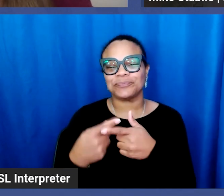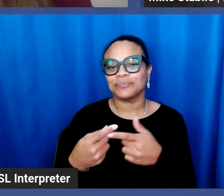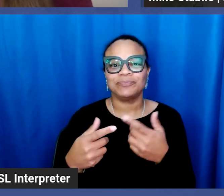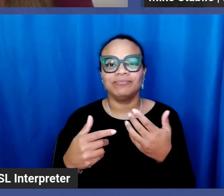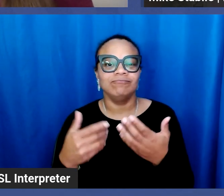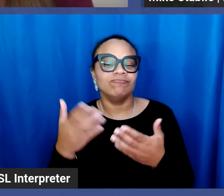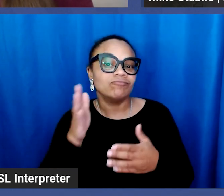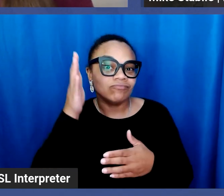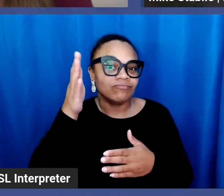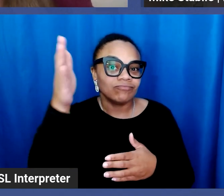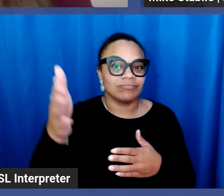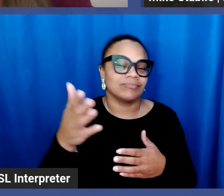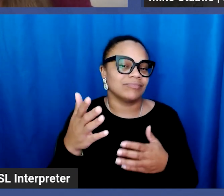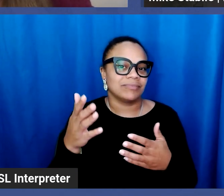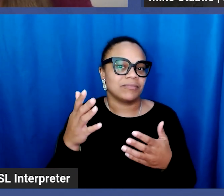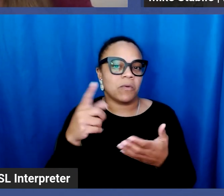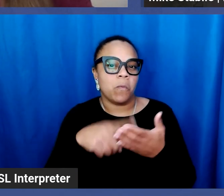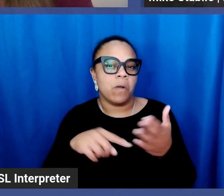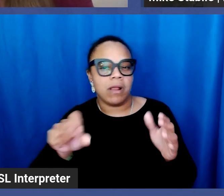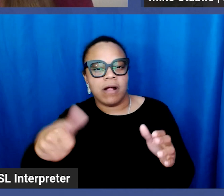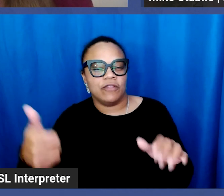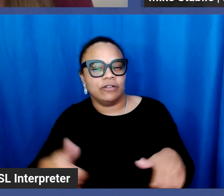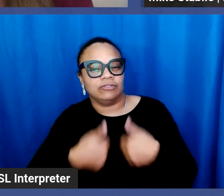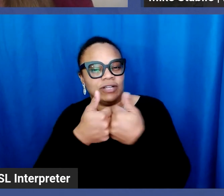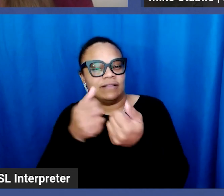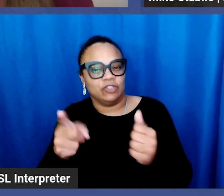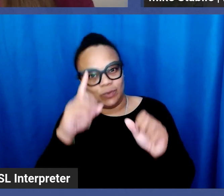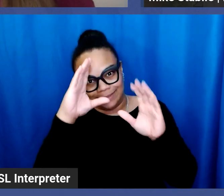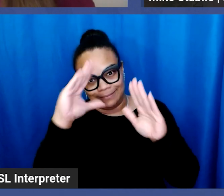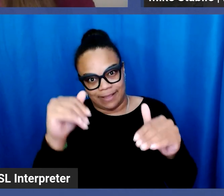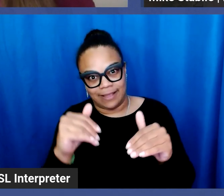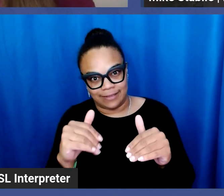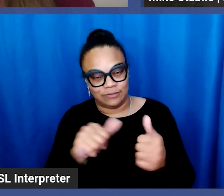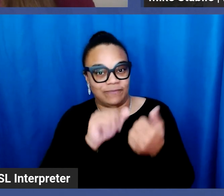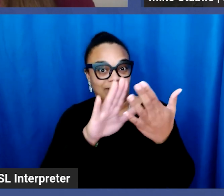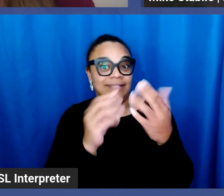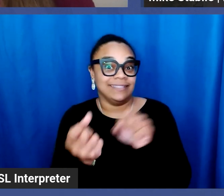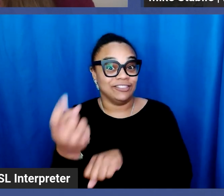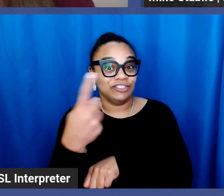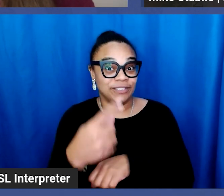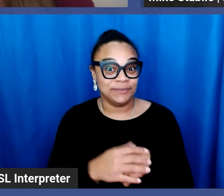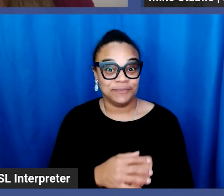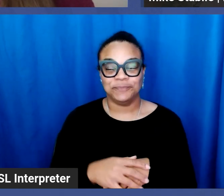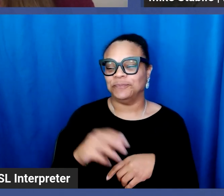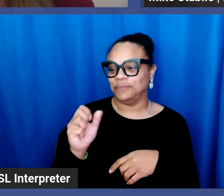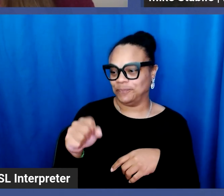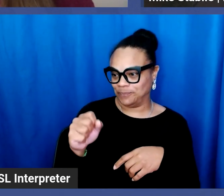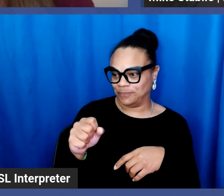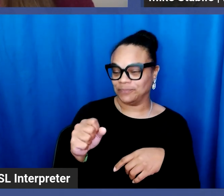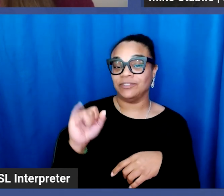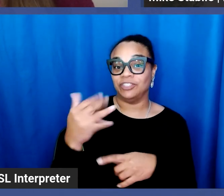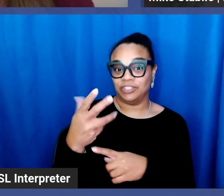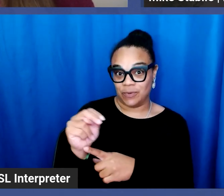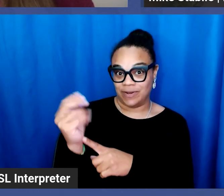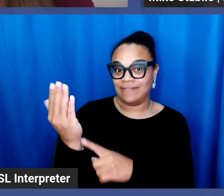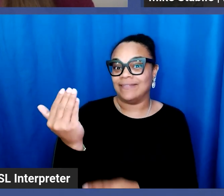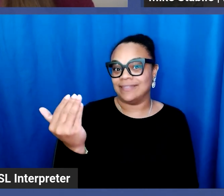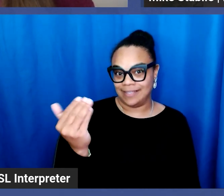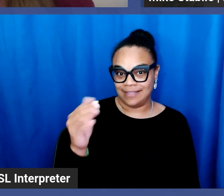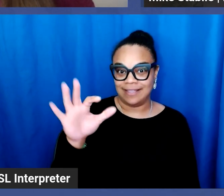ahead at what other challenges you're anticipating next year. Yeah, I mean, January